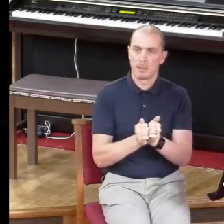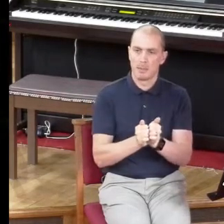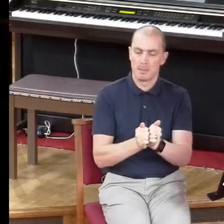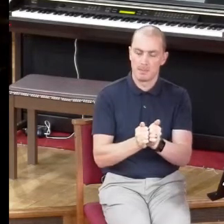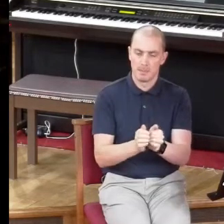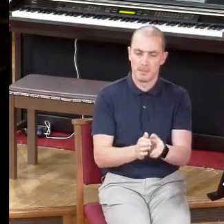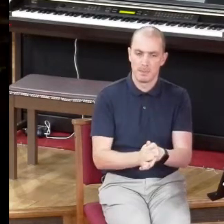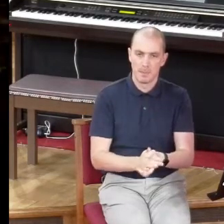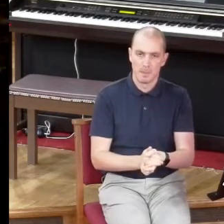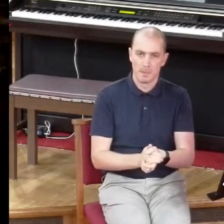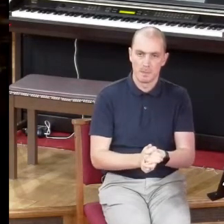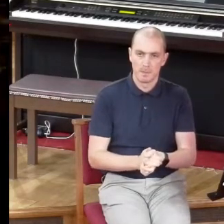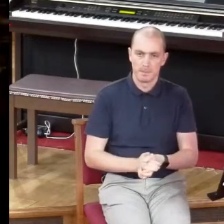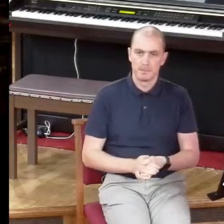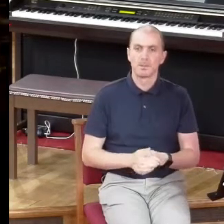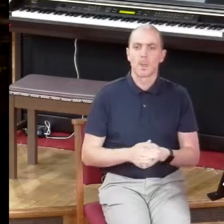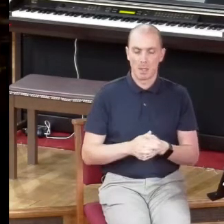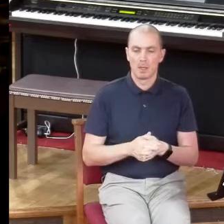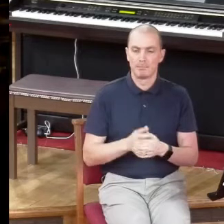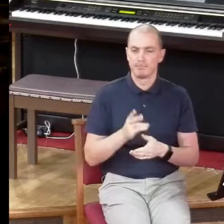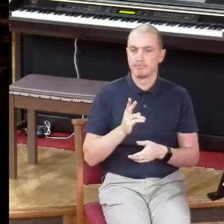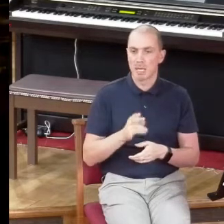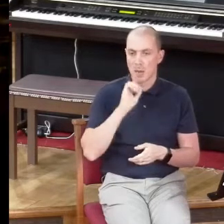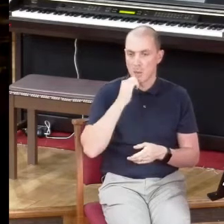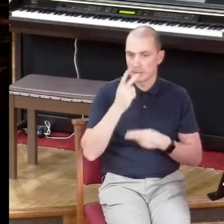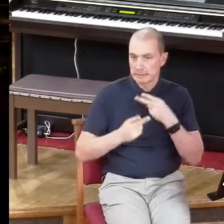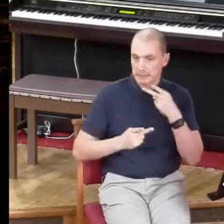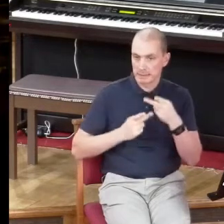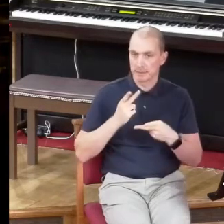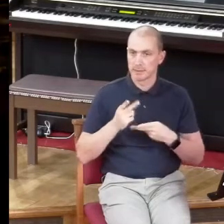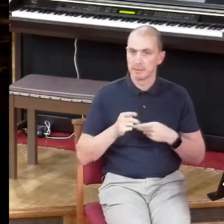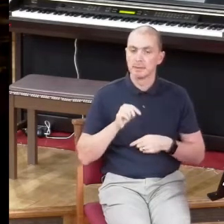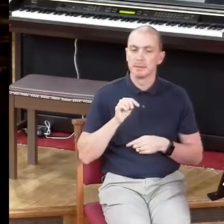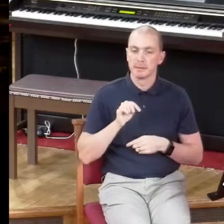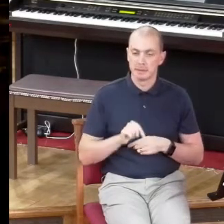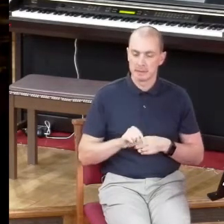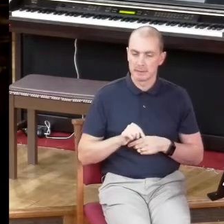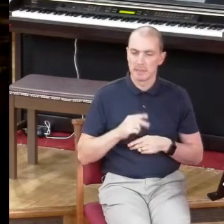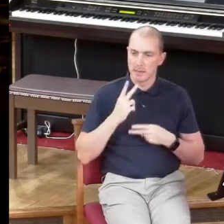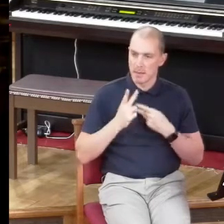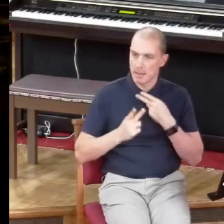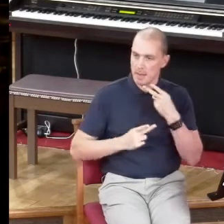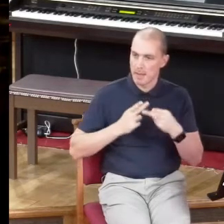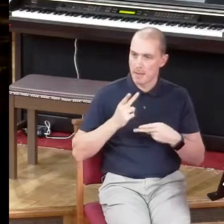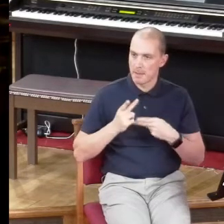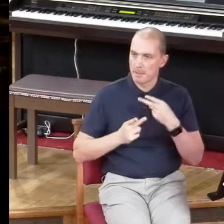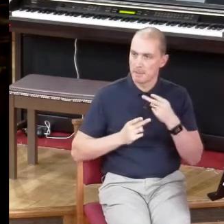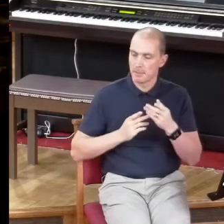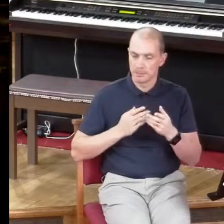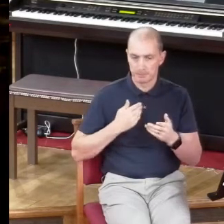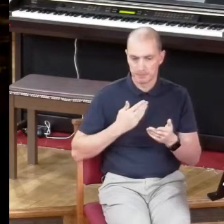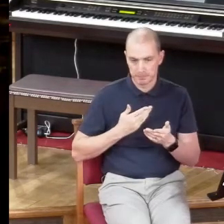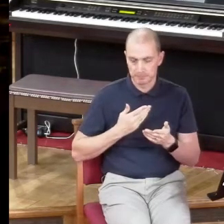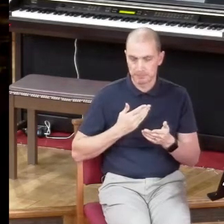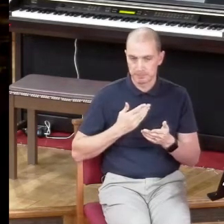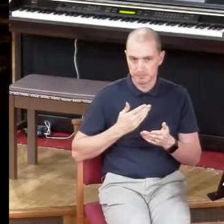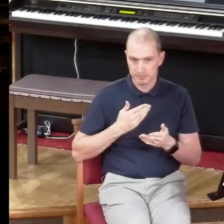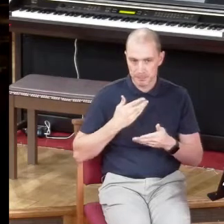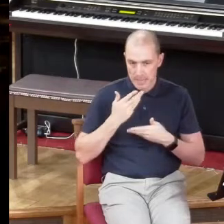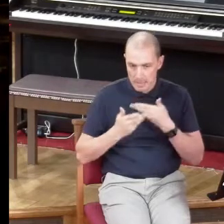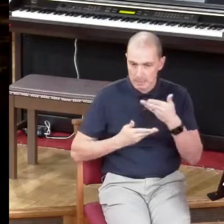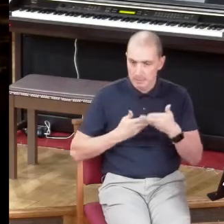power and the glory forever. Amen. Let's sing again now. It's another hymn that goes through the life of Jesus, his life,